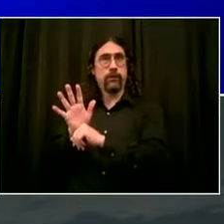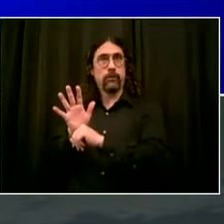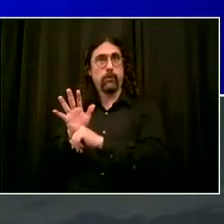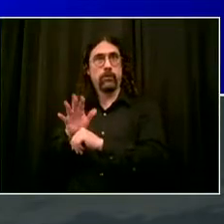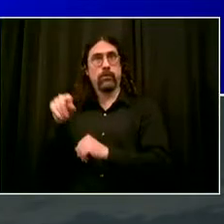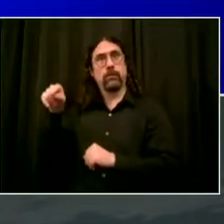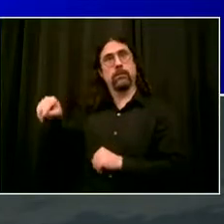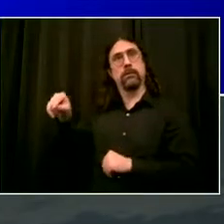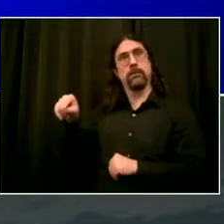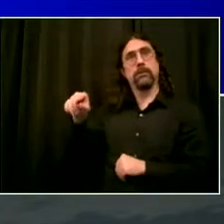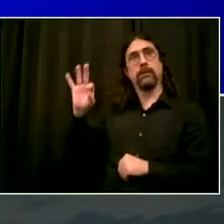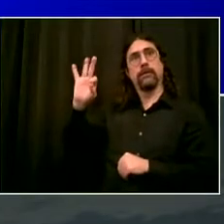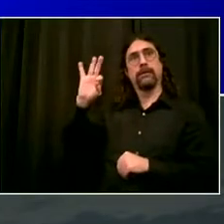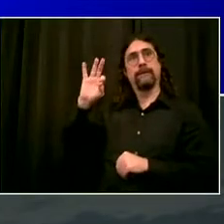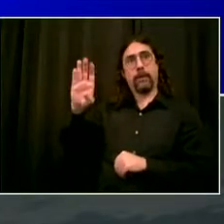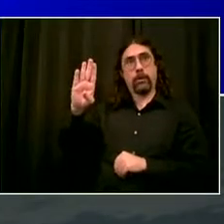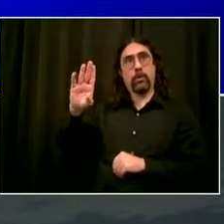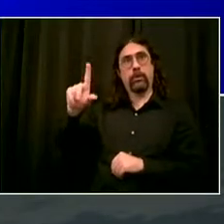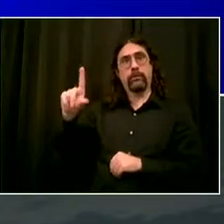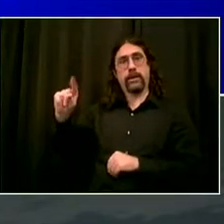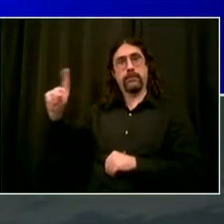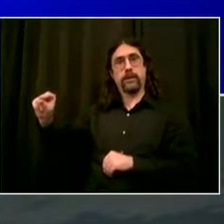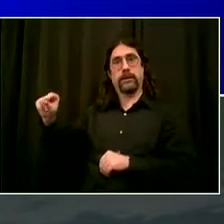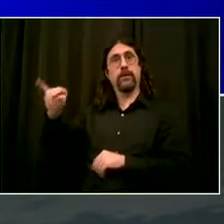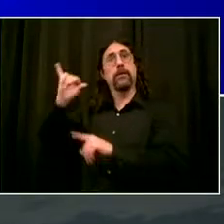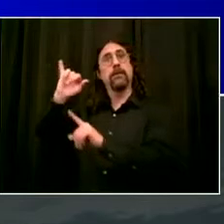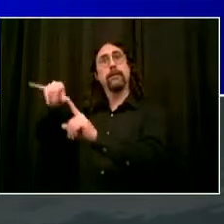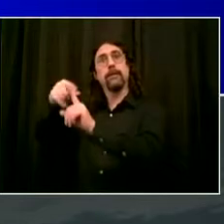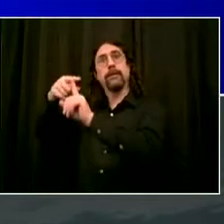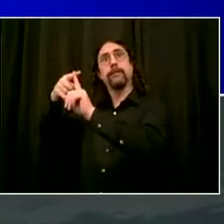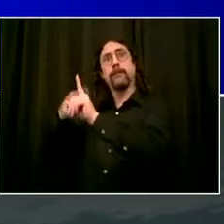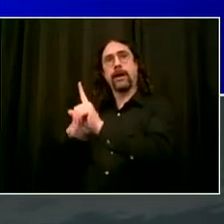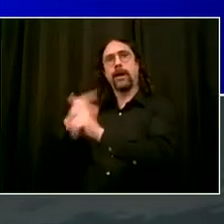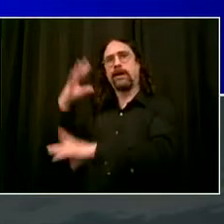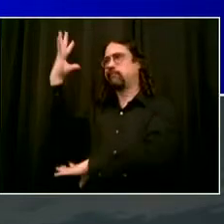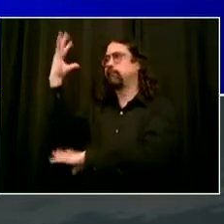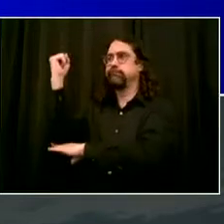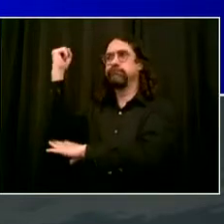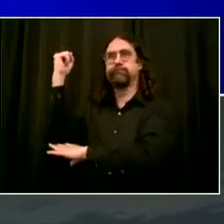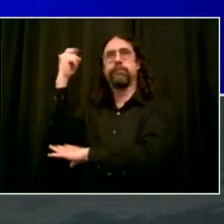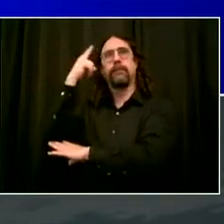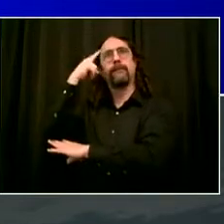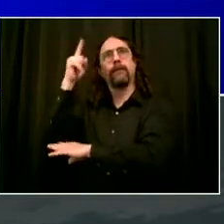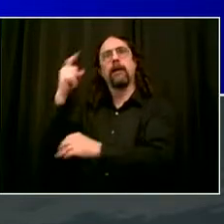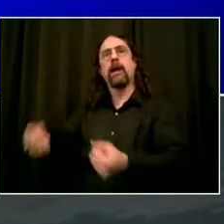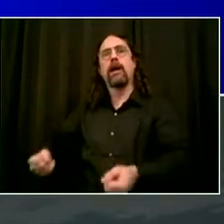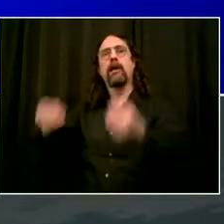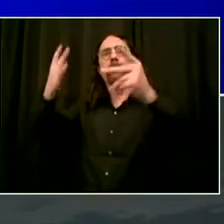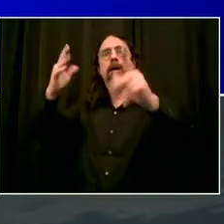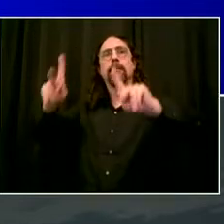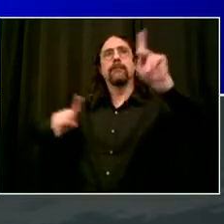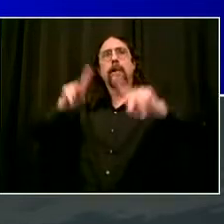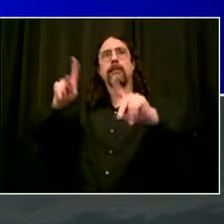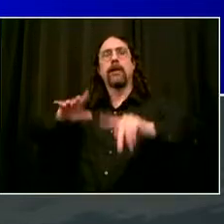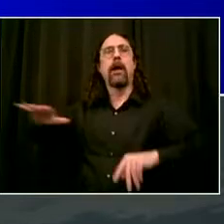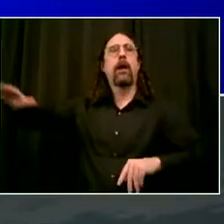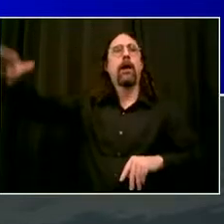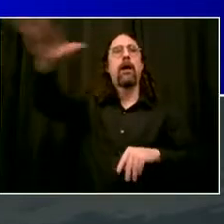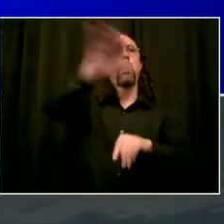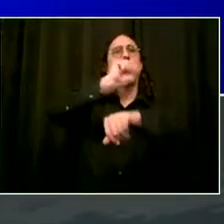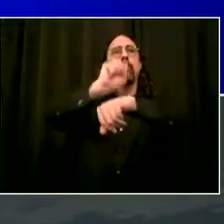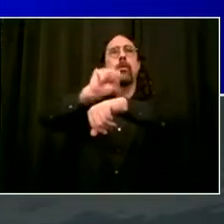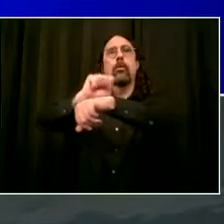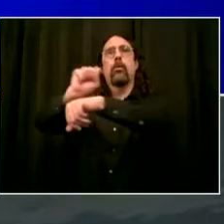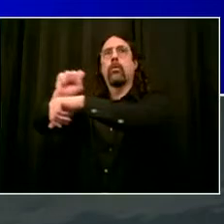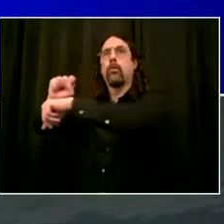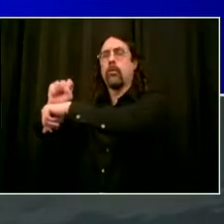unemployment as of February record low that was just 10 months back